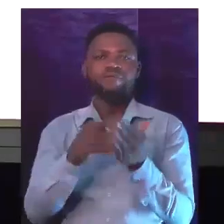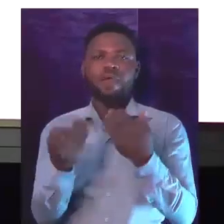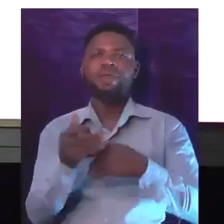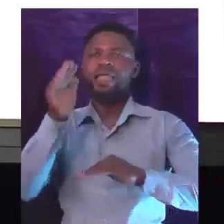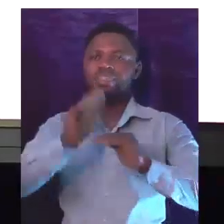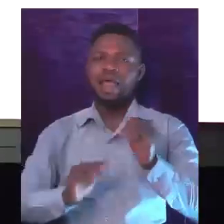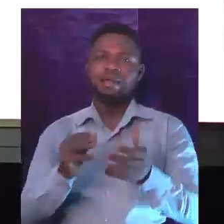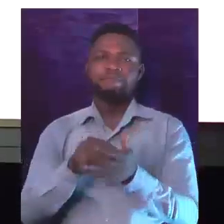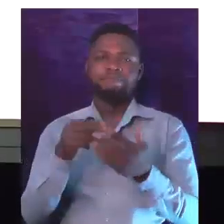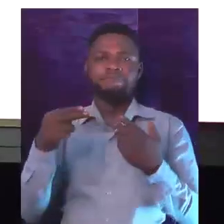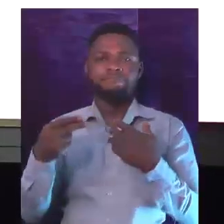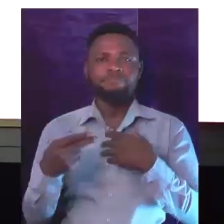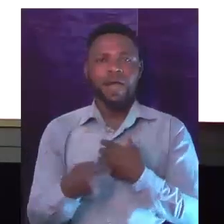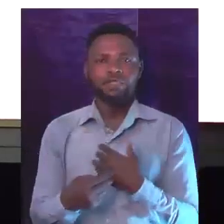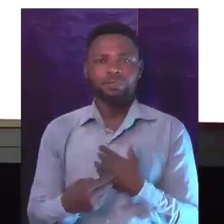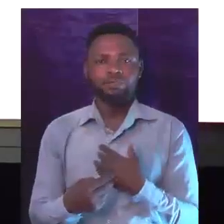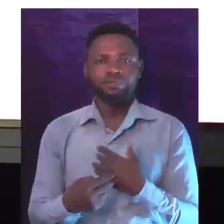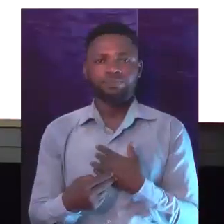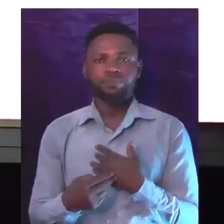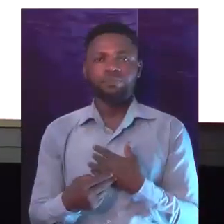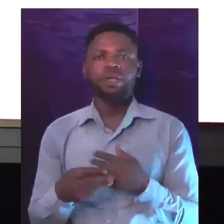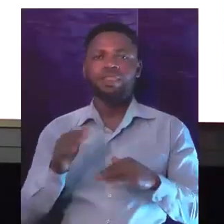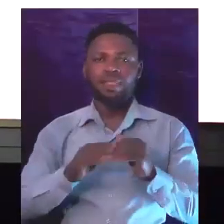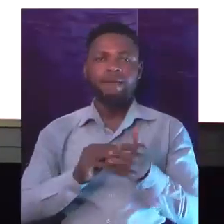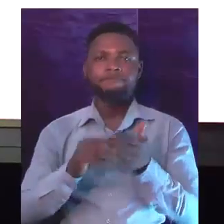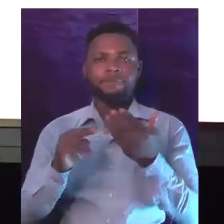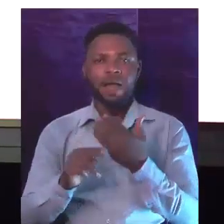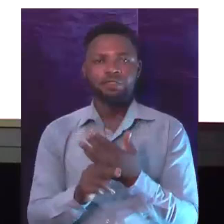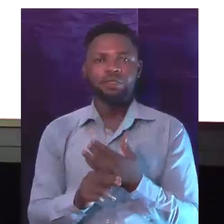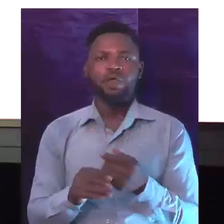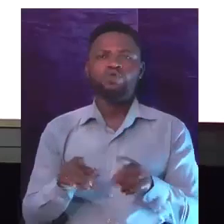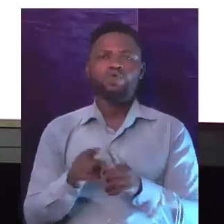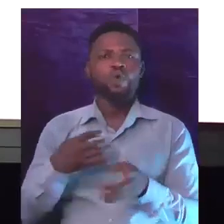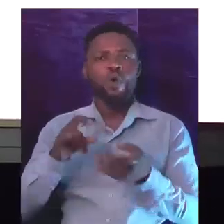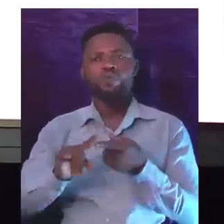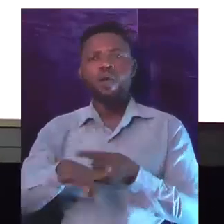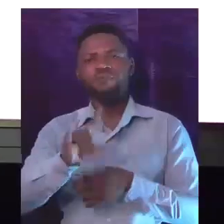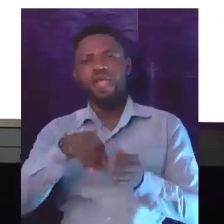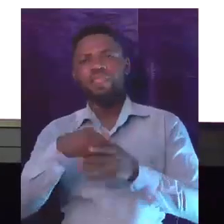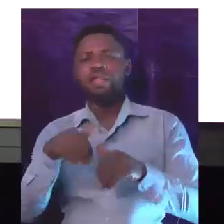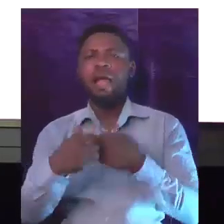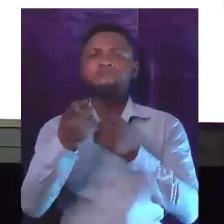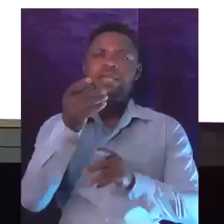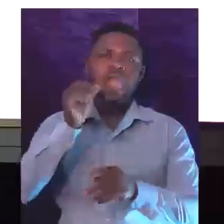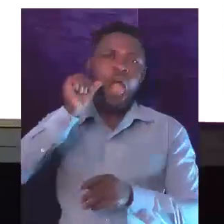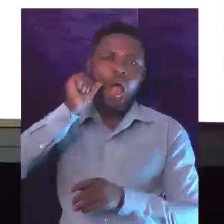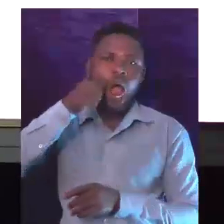in March? Again, how many more apples were sold in February than in March? So we want to find out